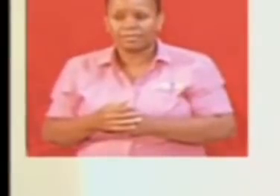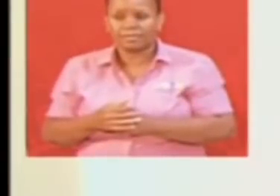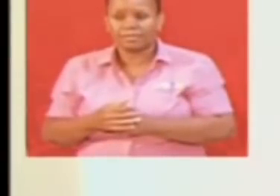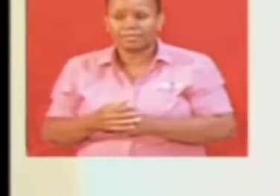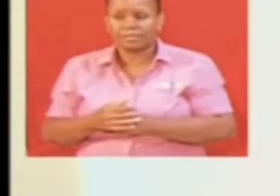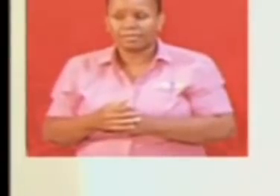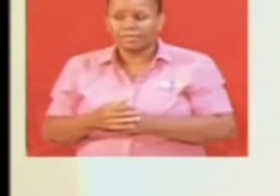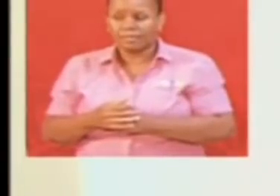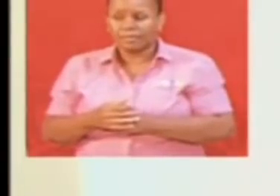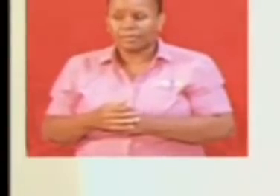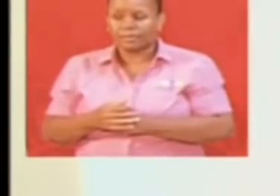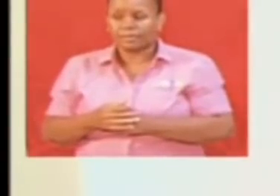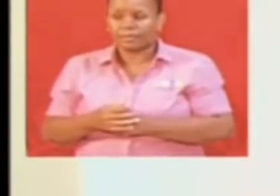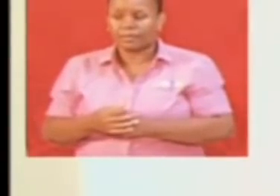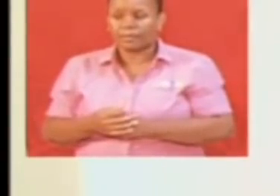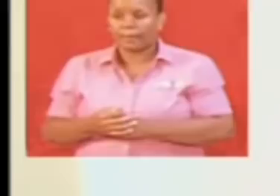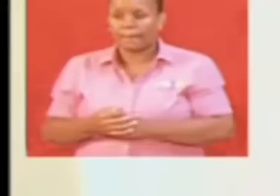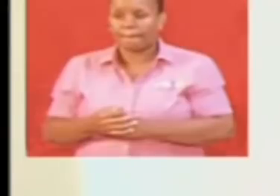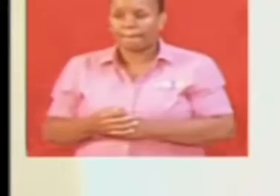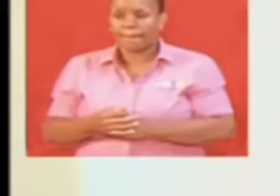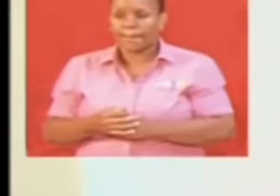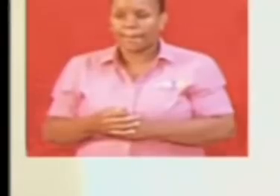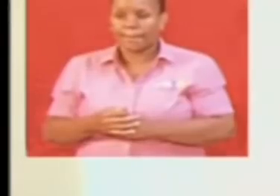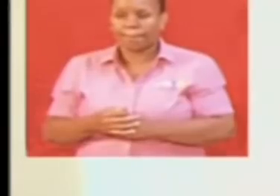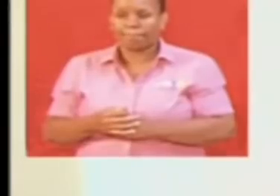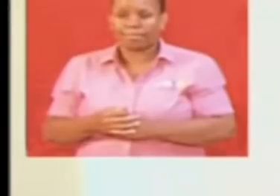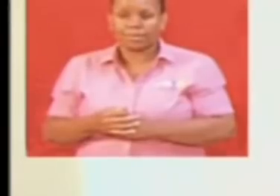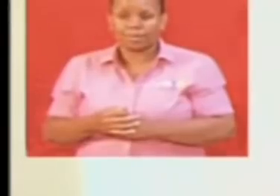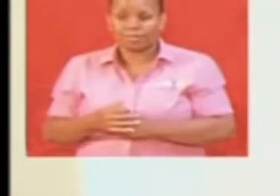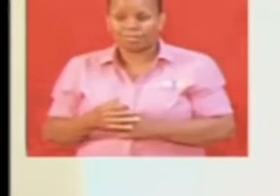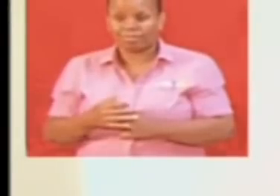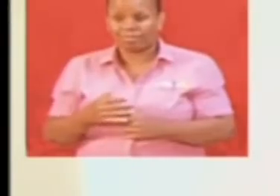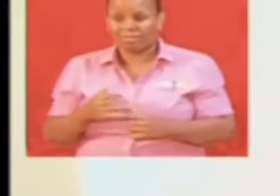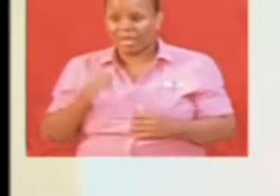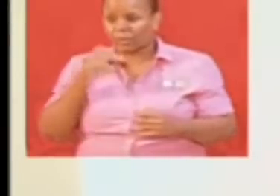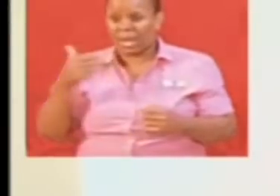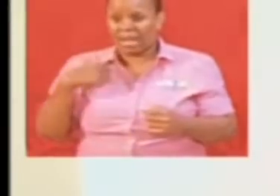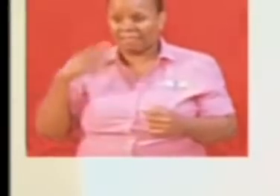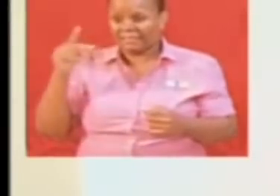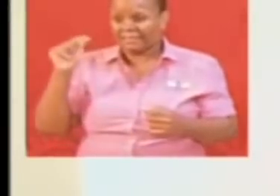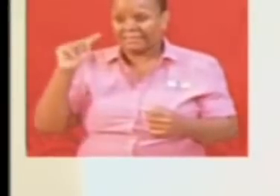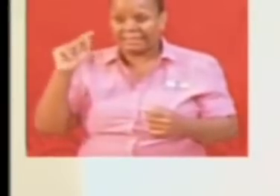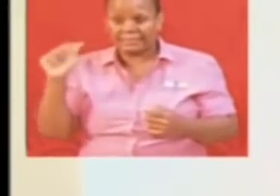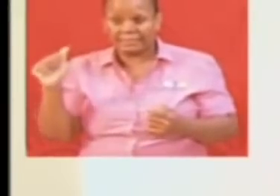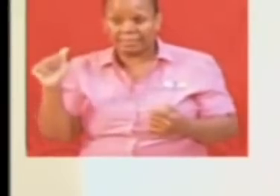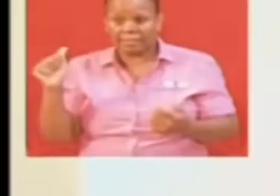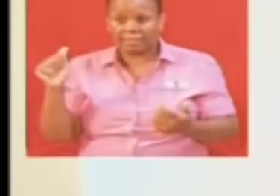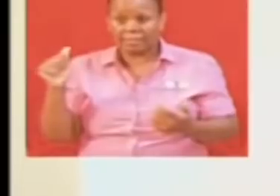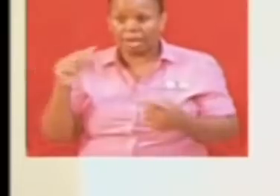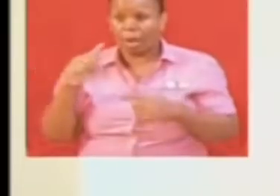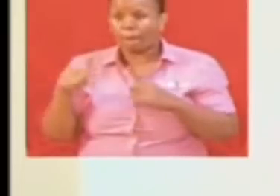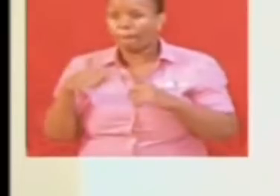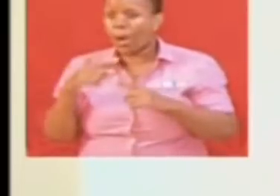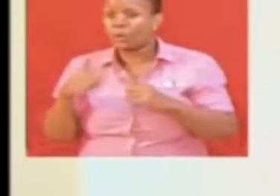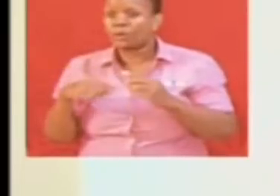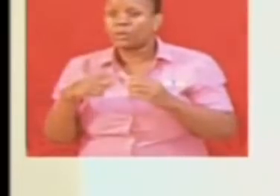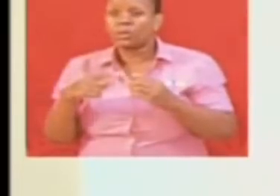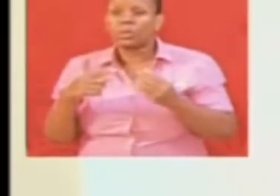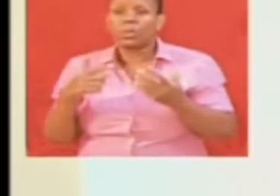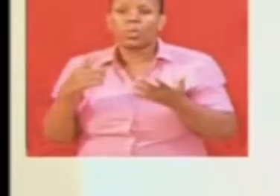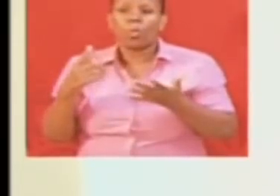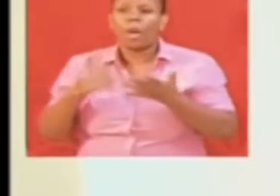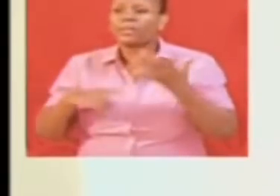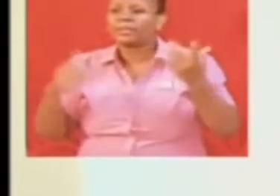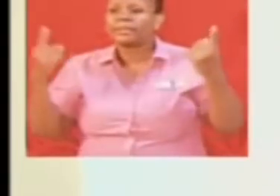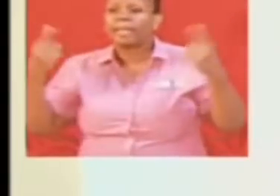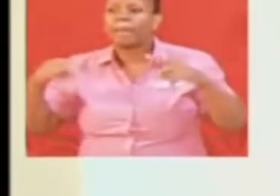any data with me right now about what is being accessed abroad, but I know we did take steps